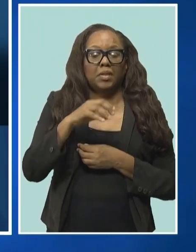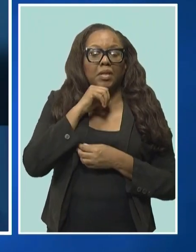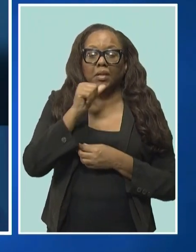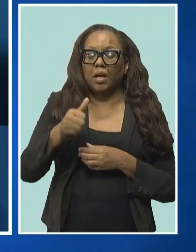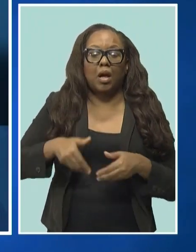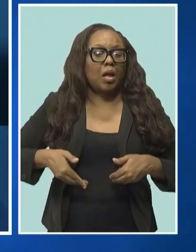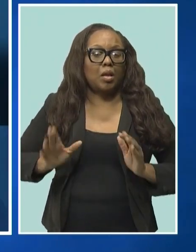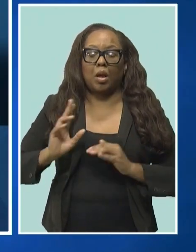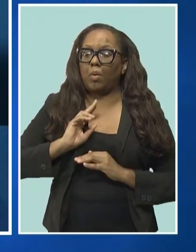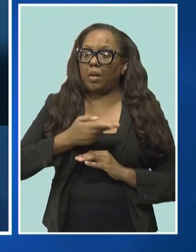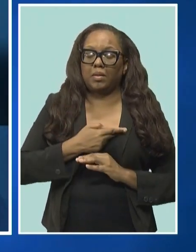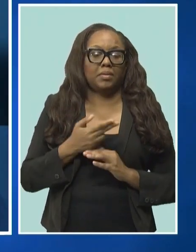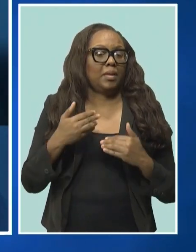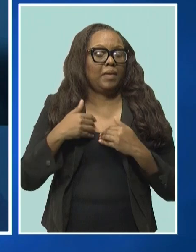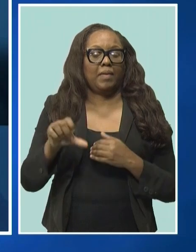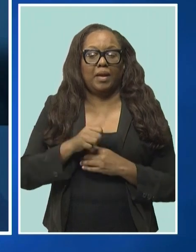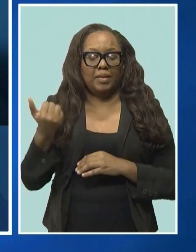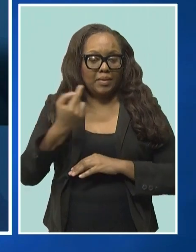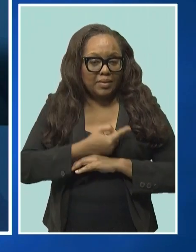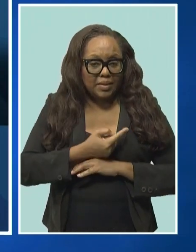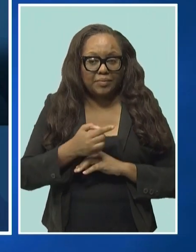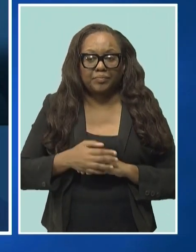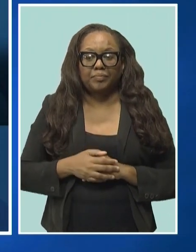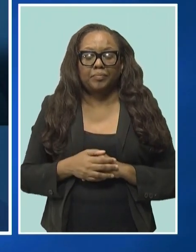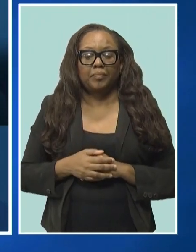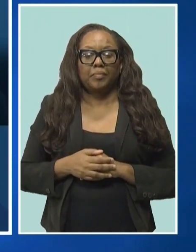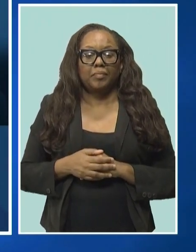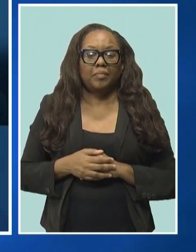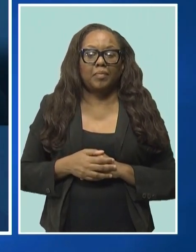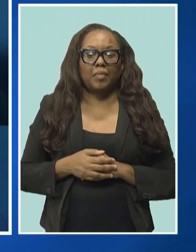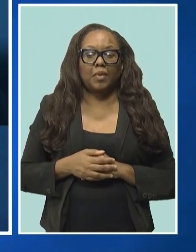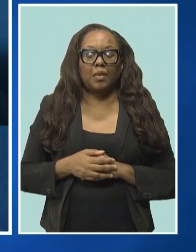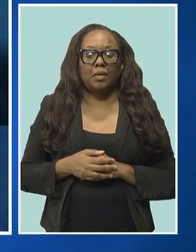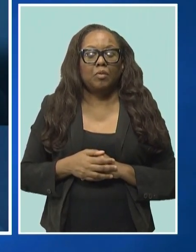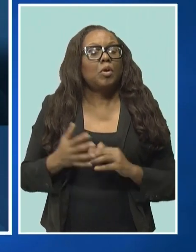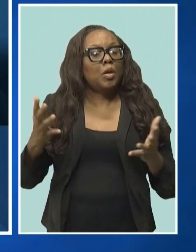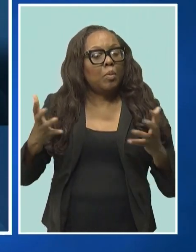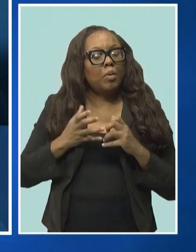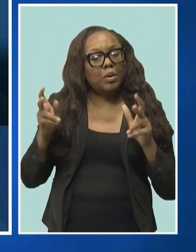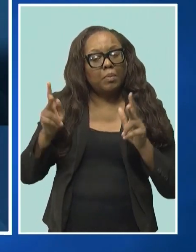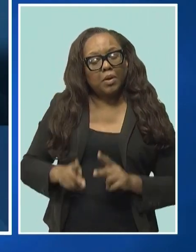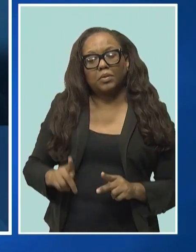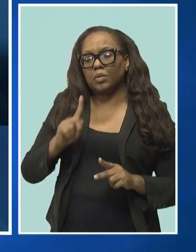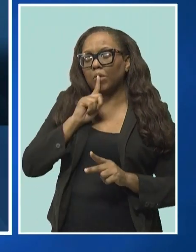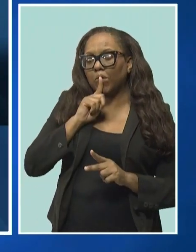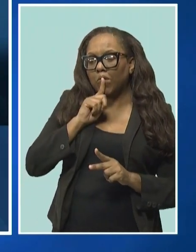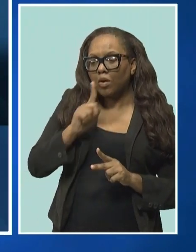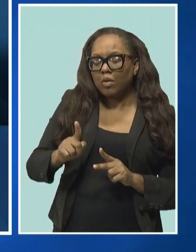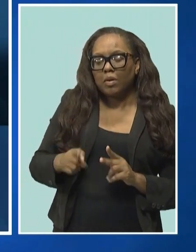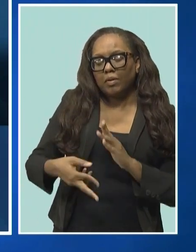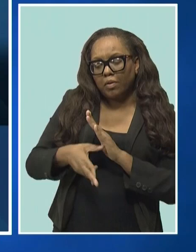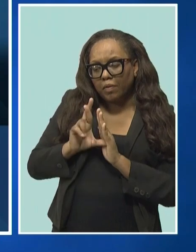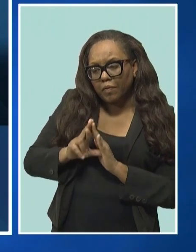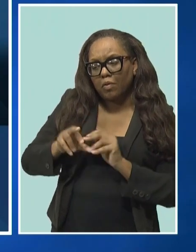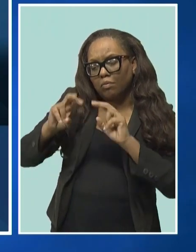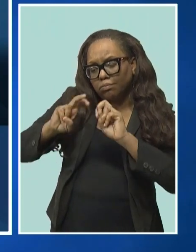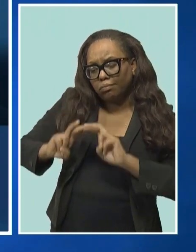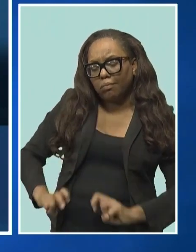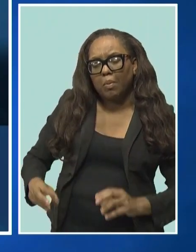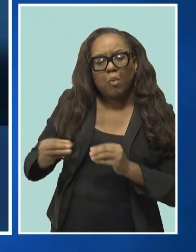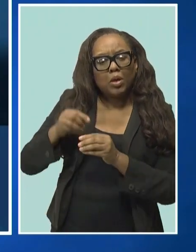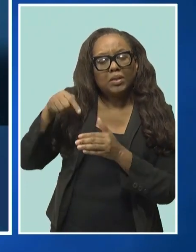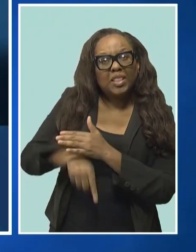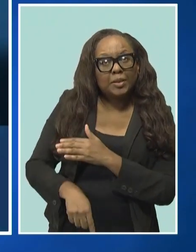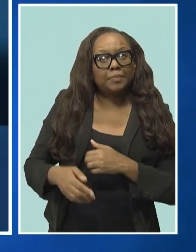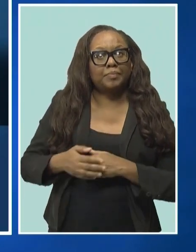public counsel, who had been on the job for 3 days, to apprise herself of the case. At the time, senior counsel